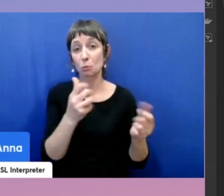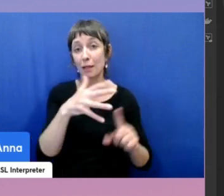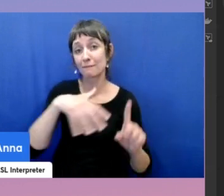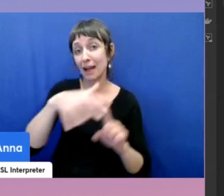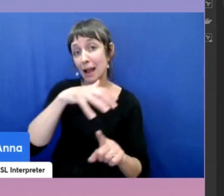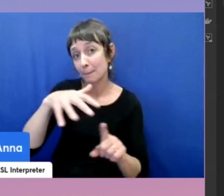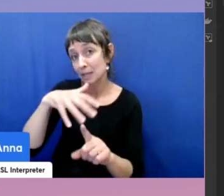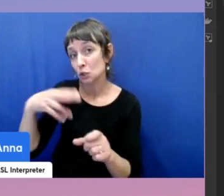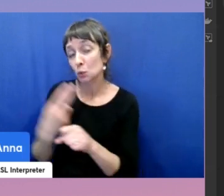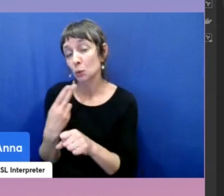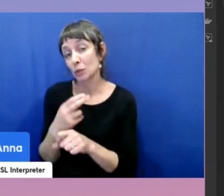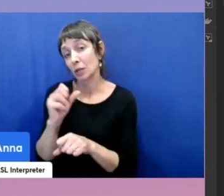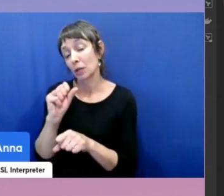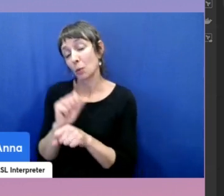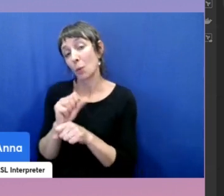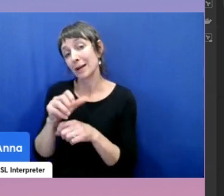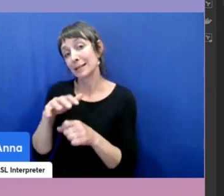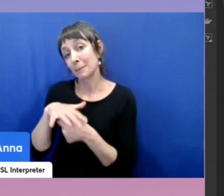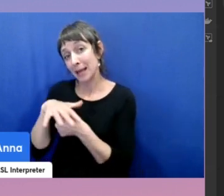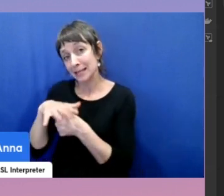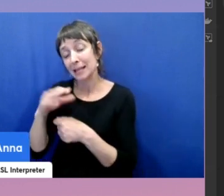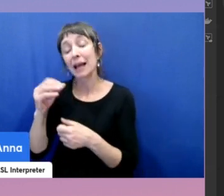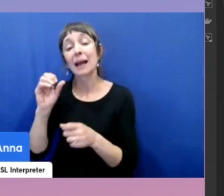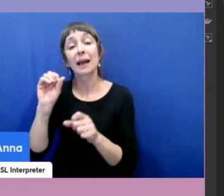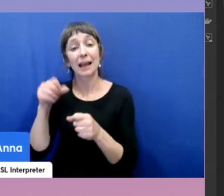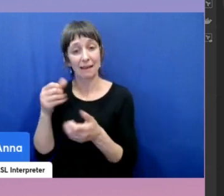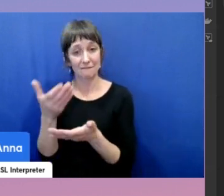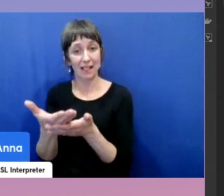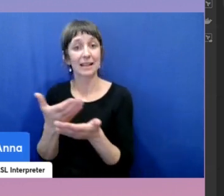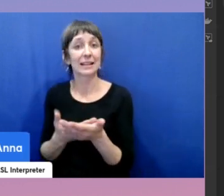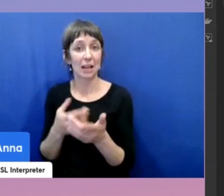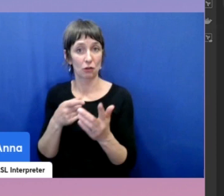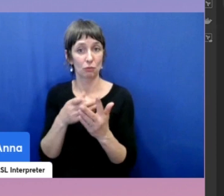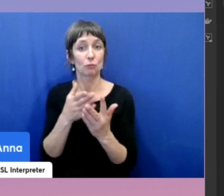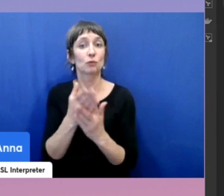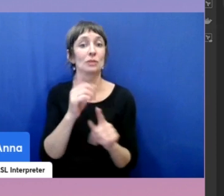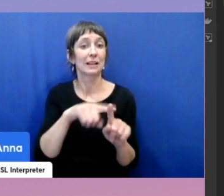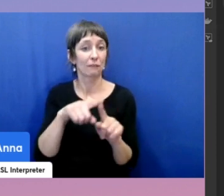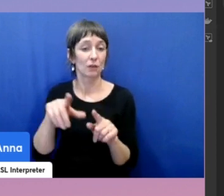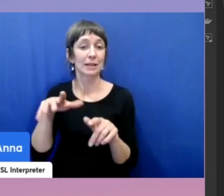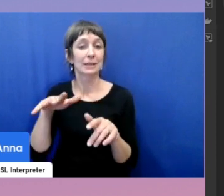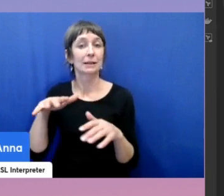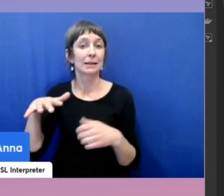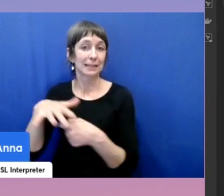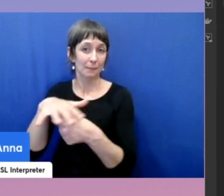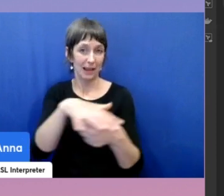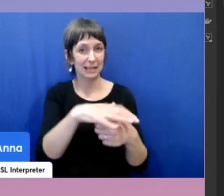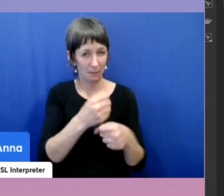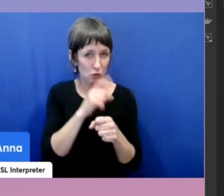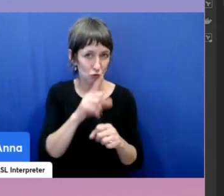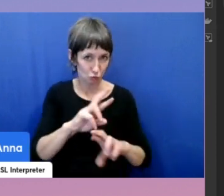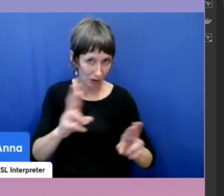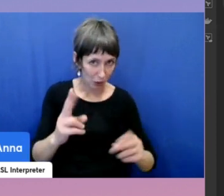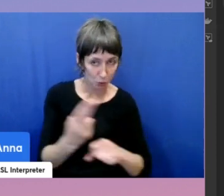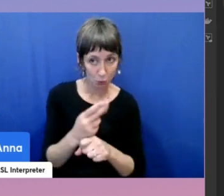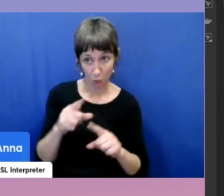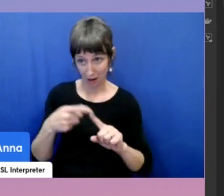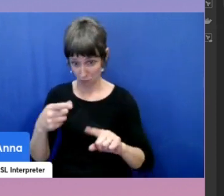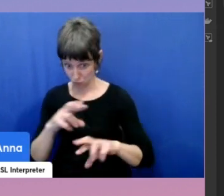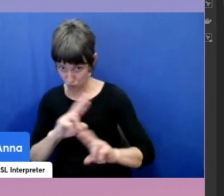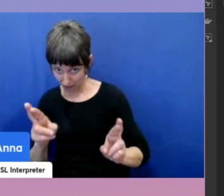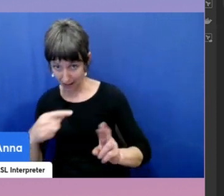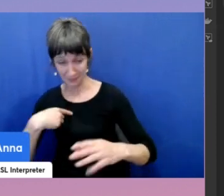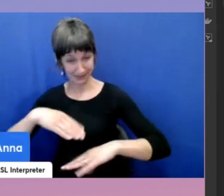workspaces, and I can validate across various different locations that it's ready for use. And then once I'm ready and once I'm satisfied that it's ready for